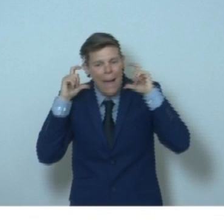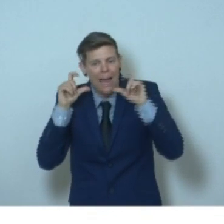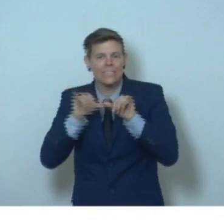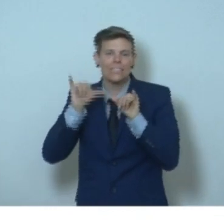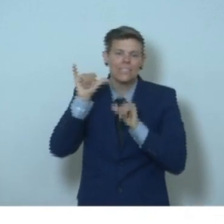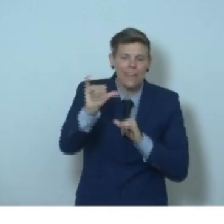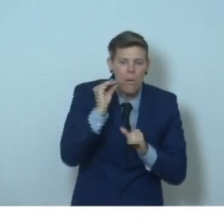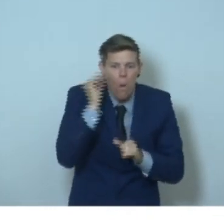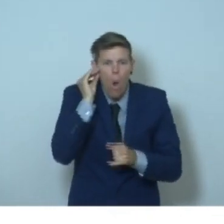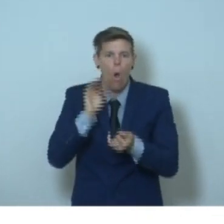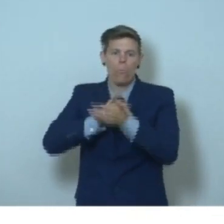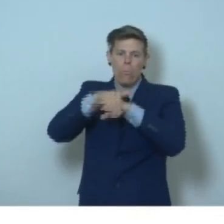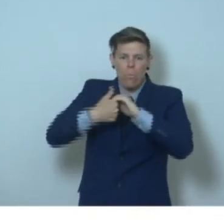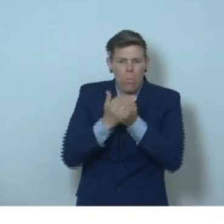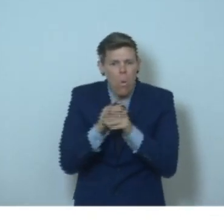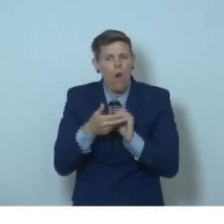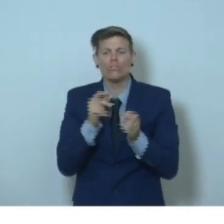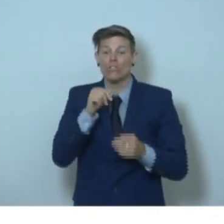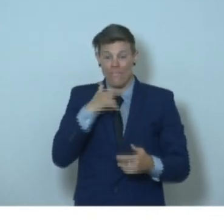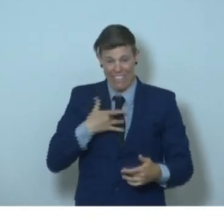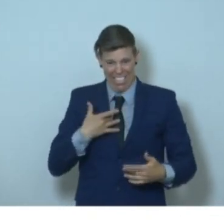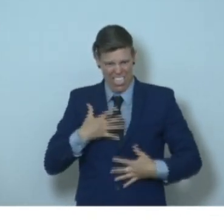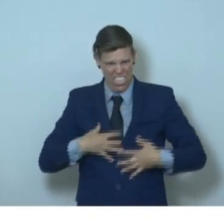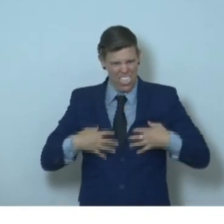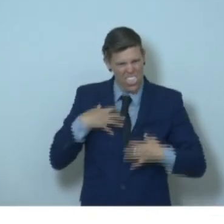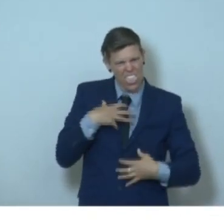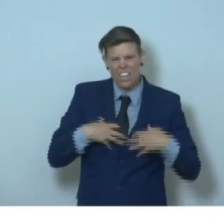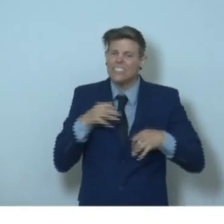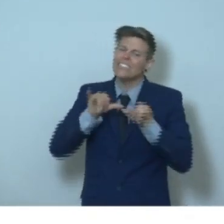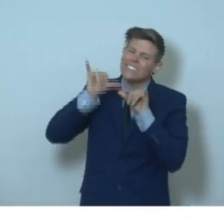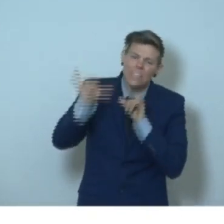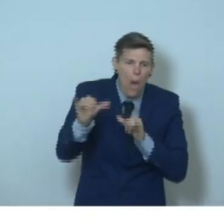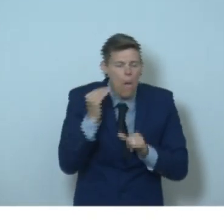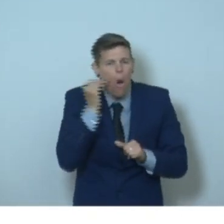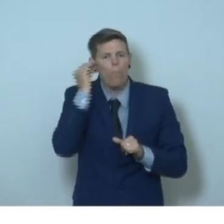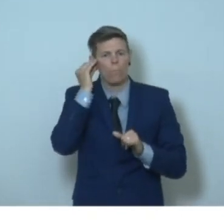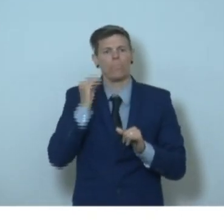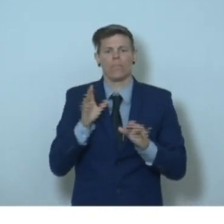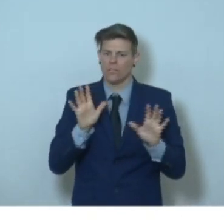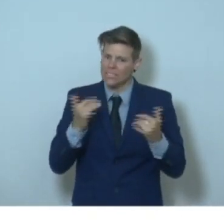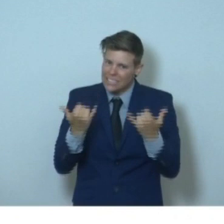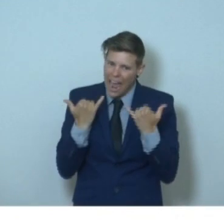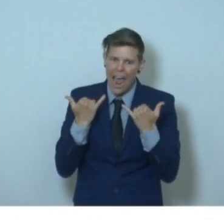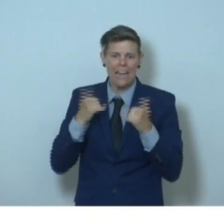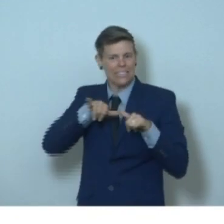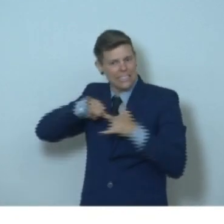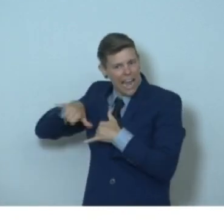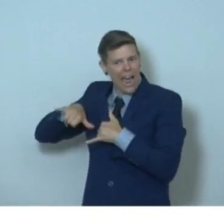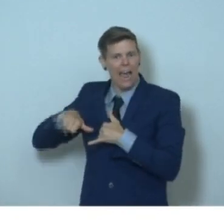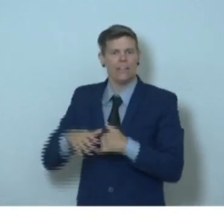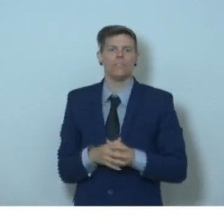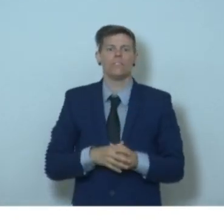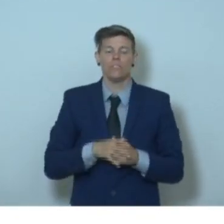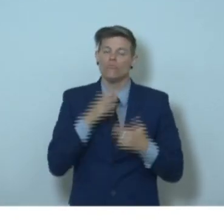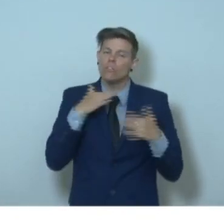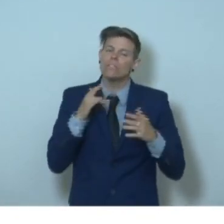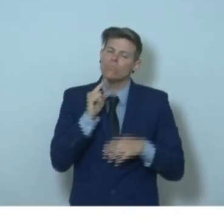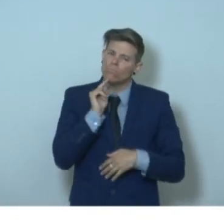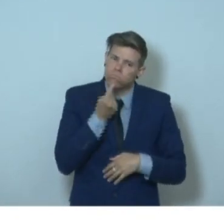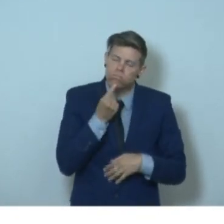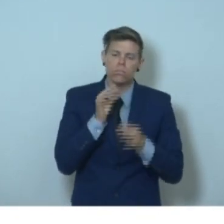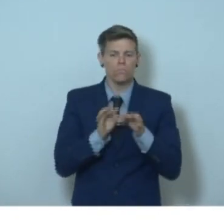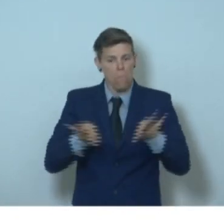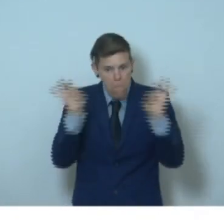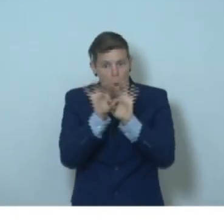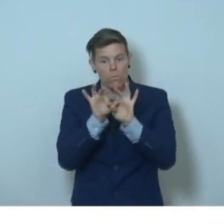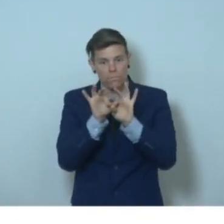if you're sick, unless it's to get medical care. And all of those things are critically important. This graph